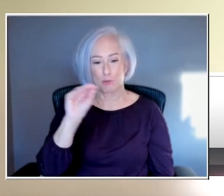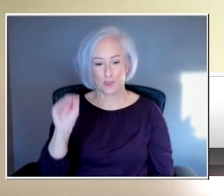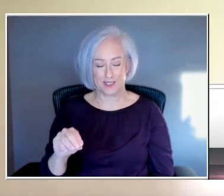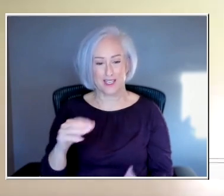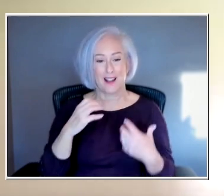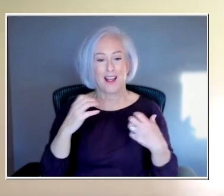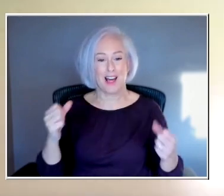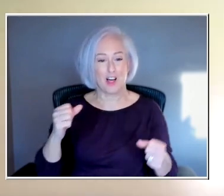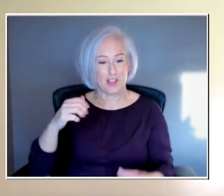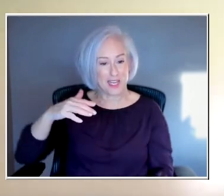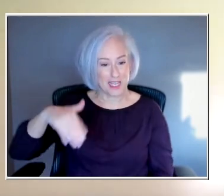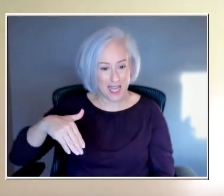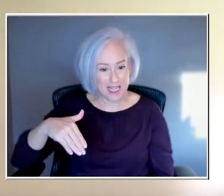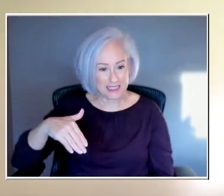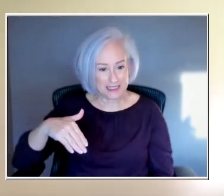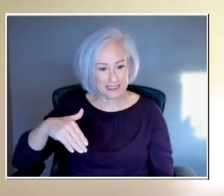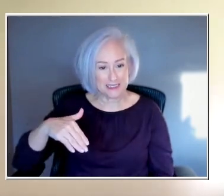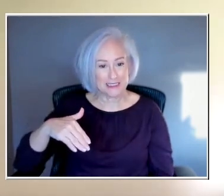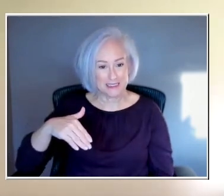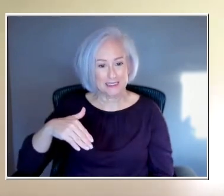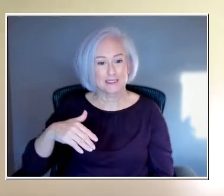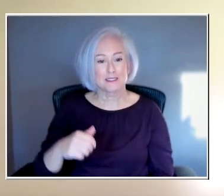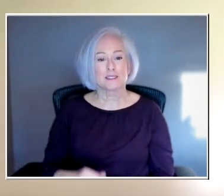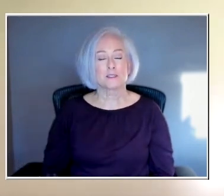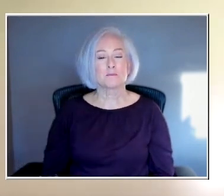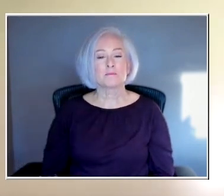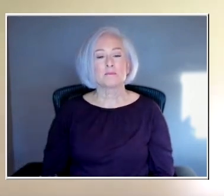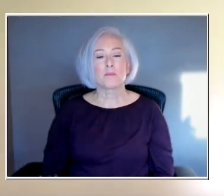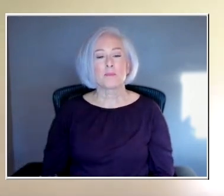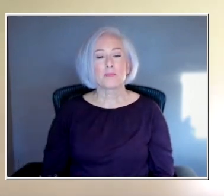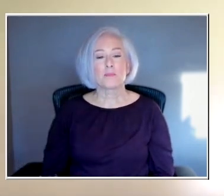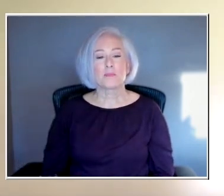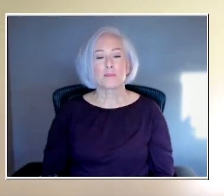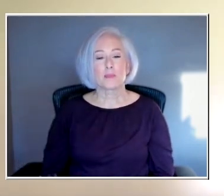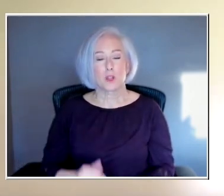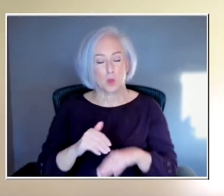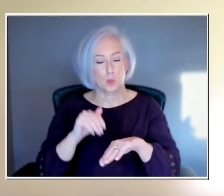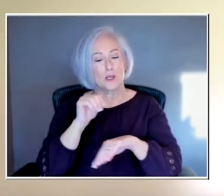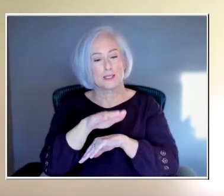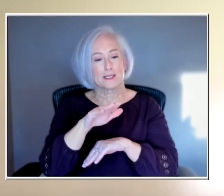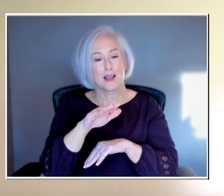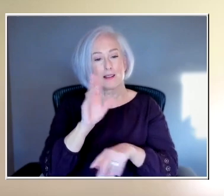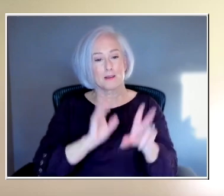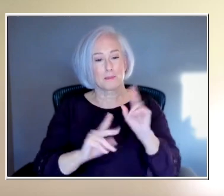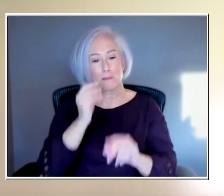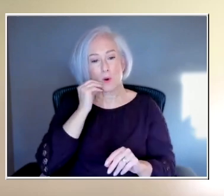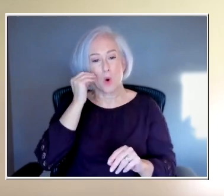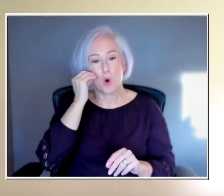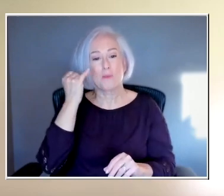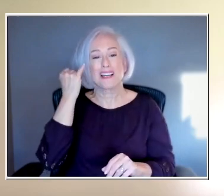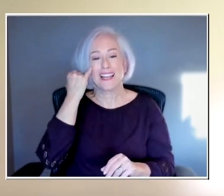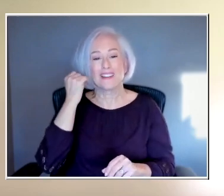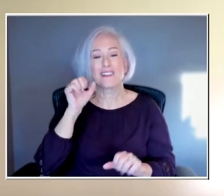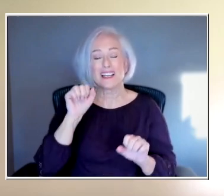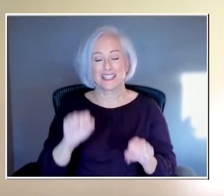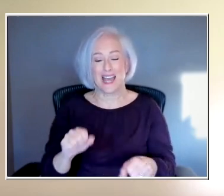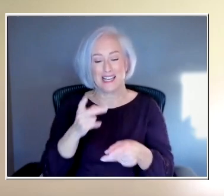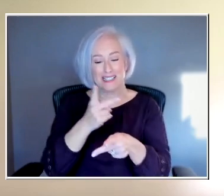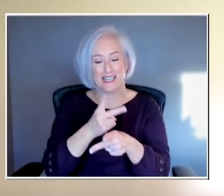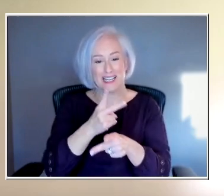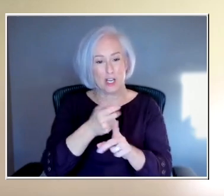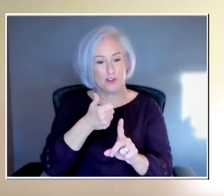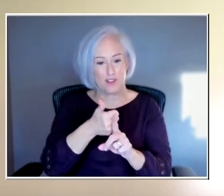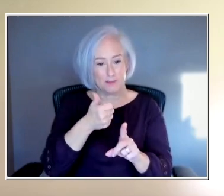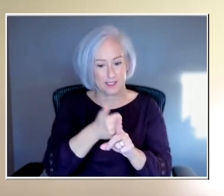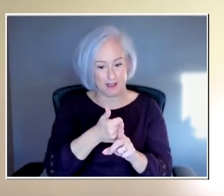we send folks home if they're able to take care of themselves to a certain extent, or they have